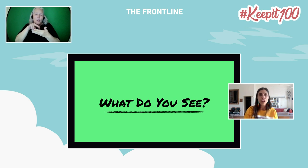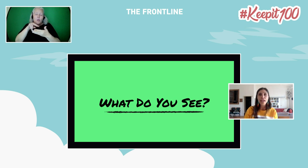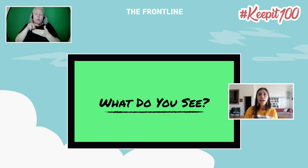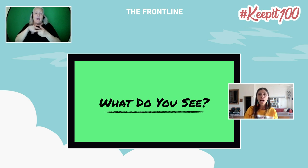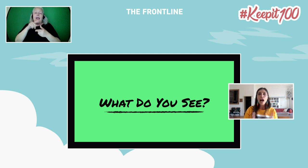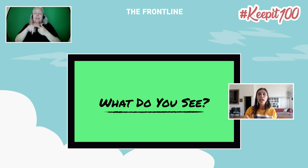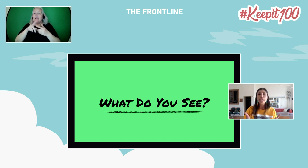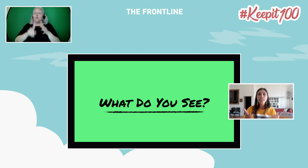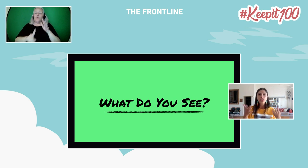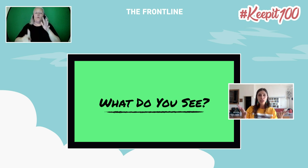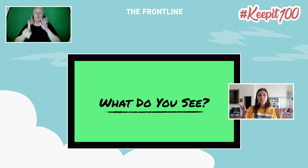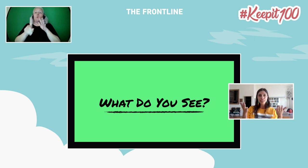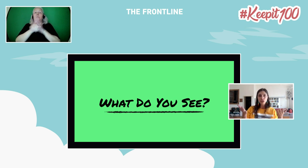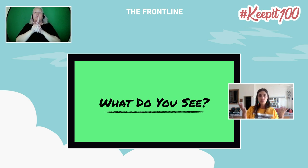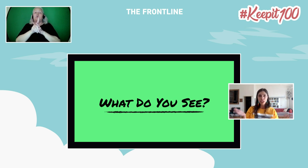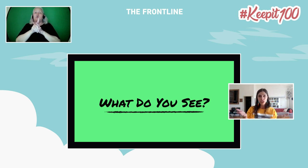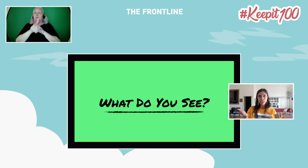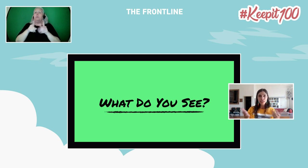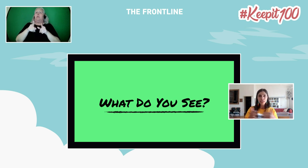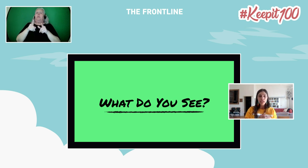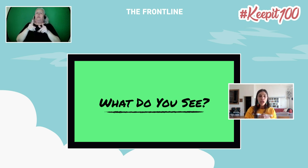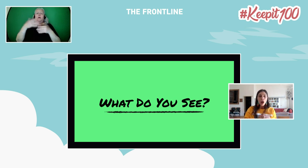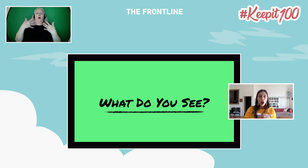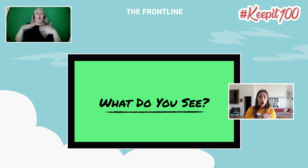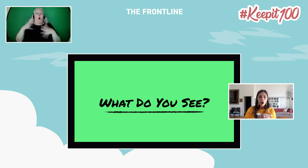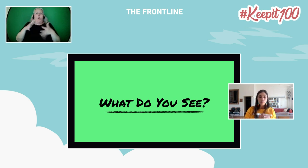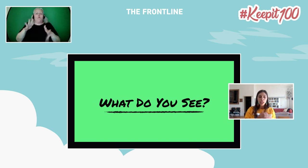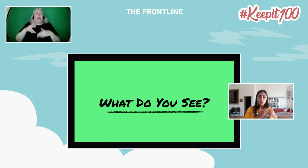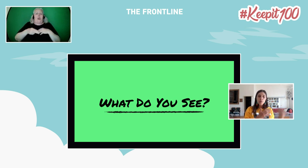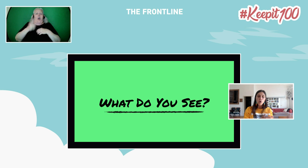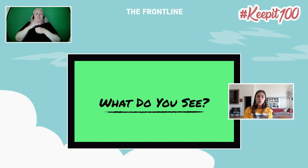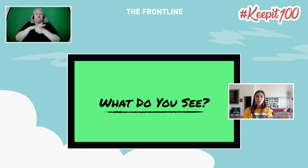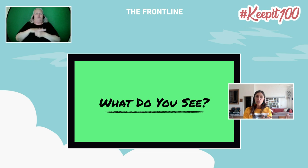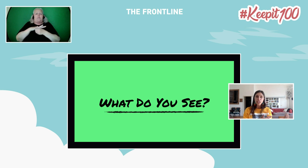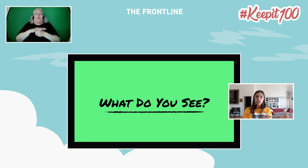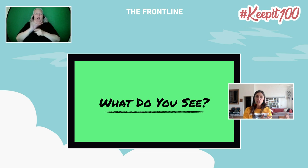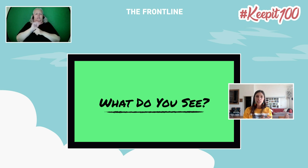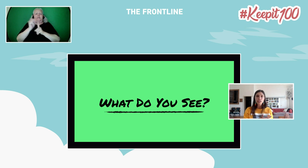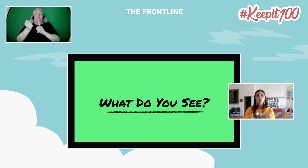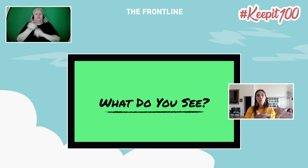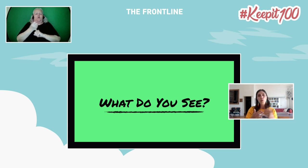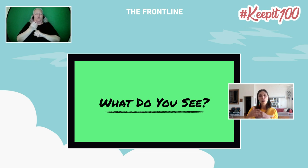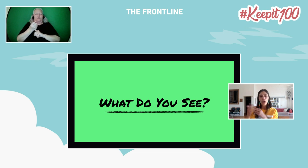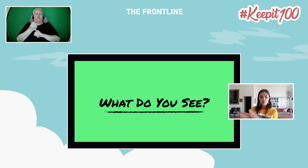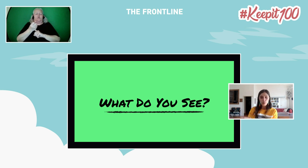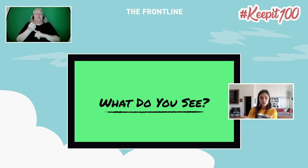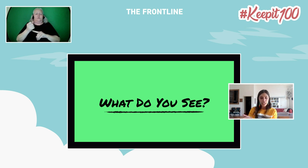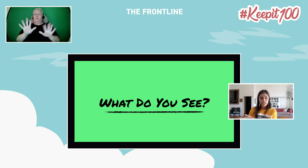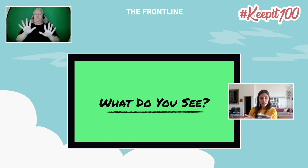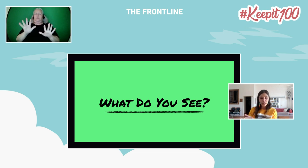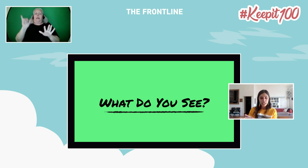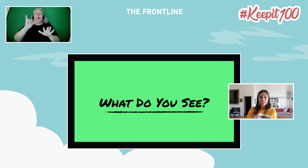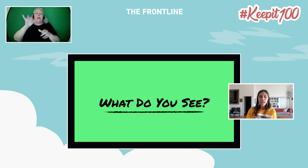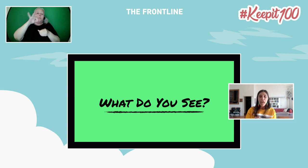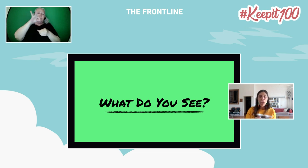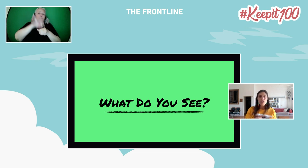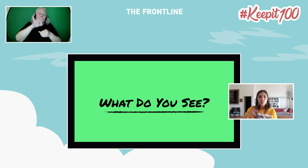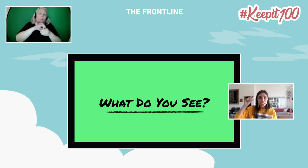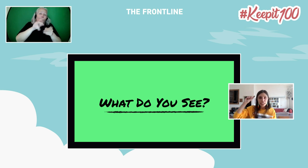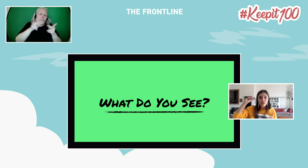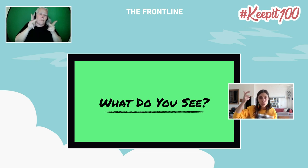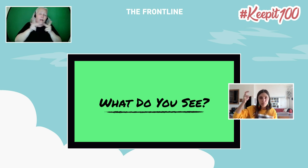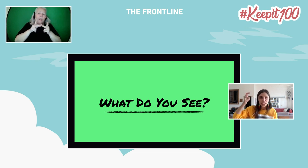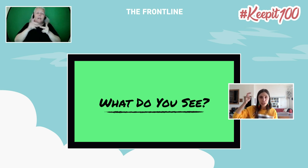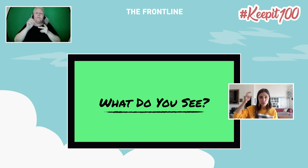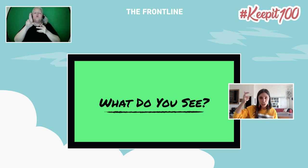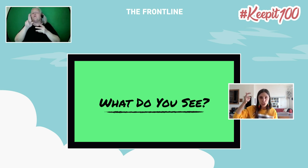in very high stress situations, like polling locations or at protests, and we